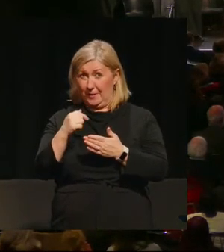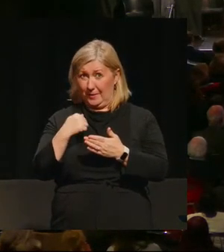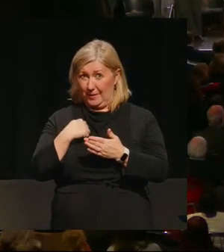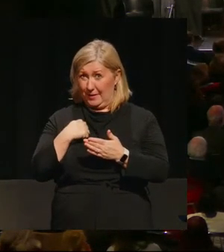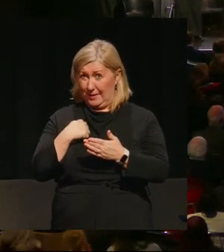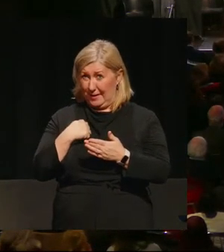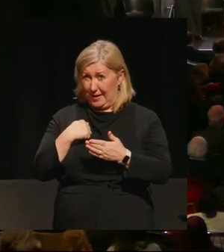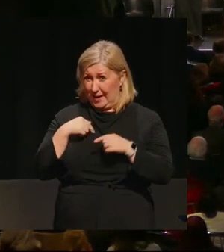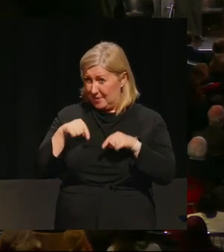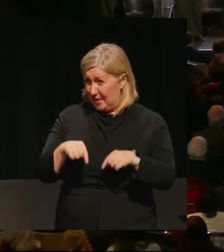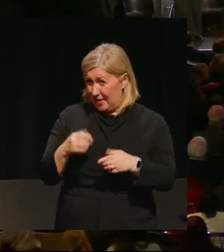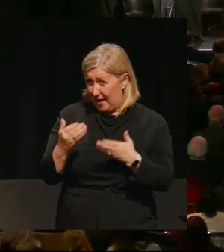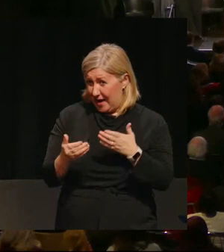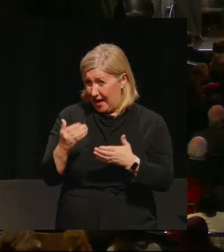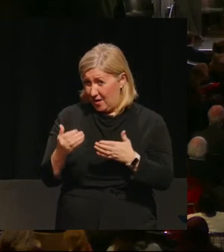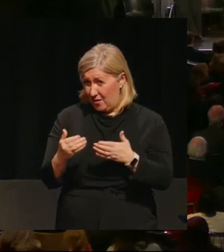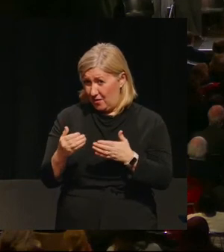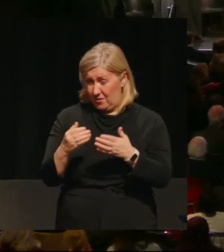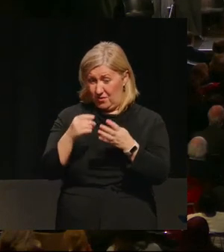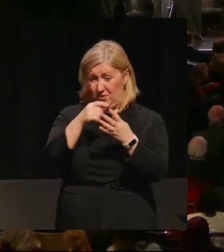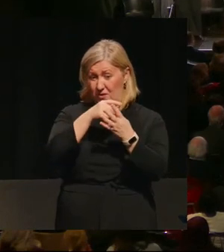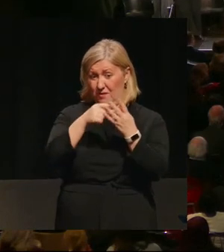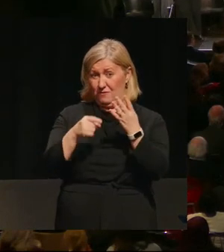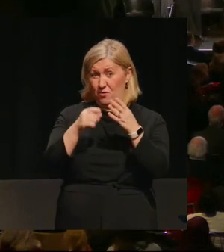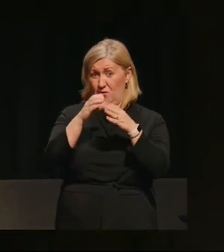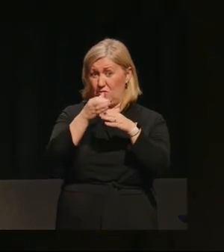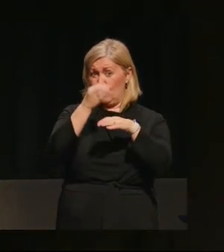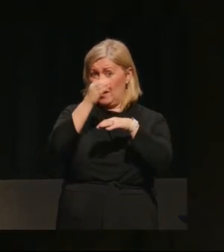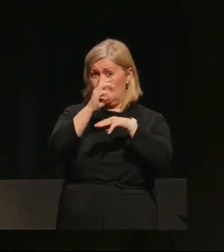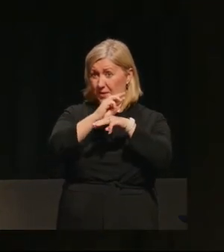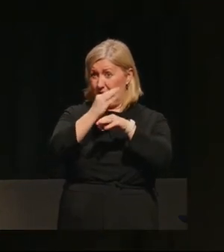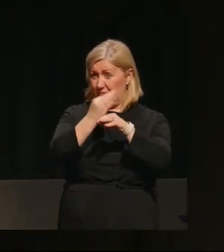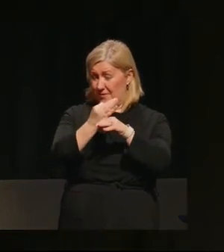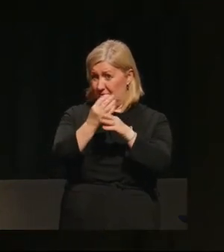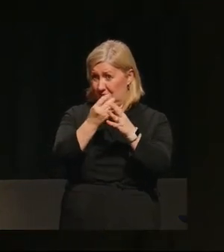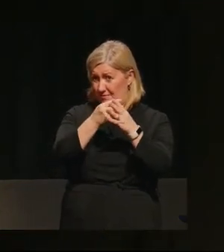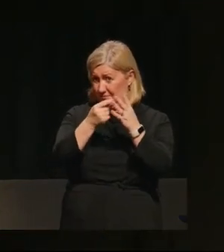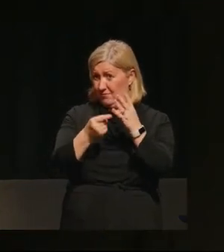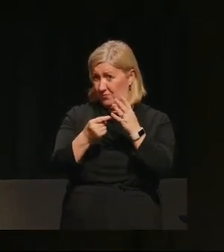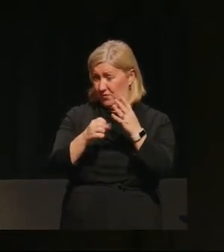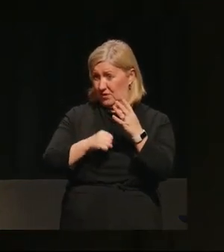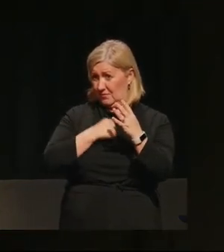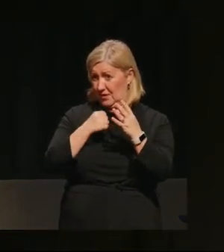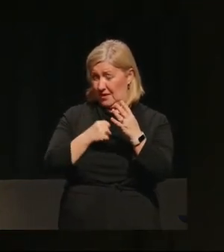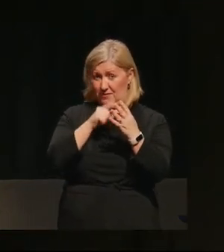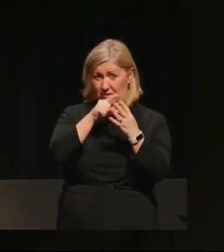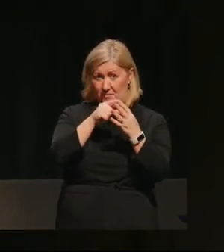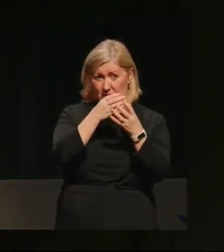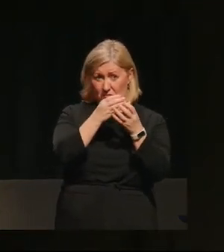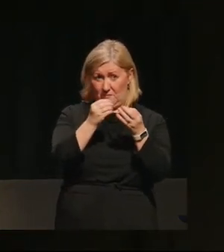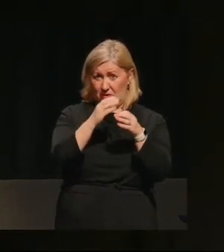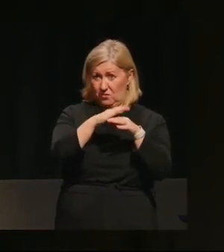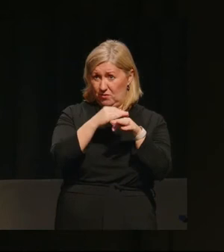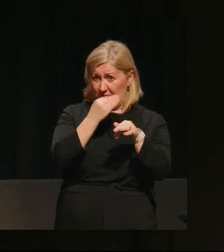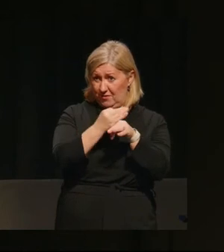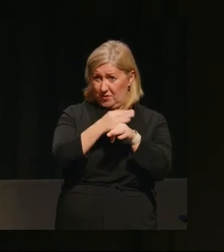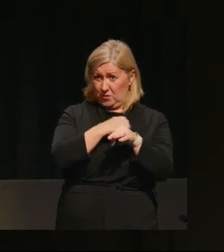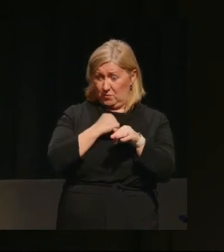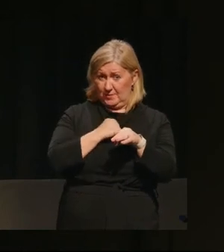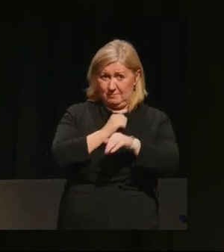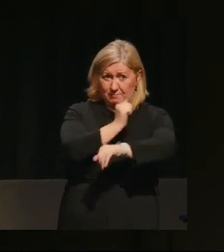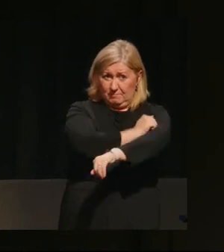my grandparents are survivors of the Holocaust. My Romanian grandfather was a prisoner in a work camp until he